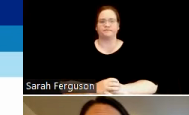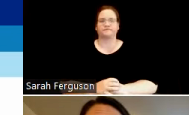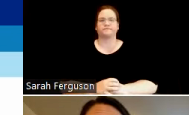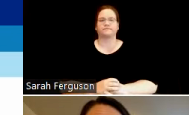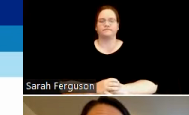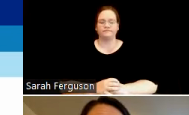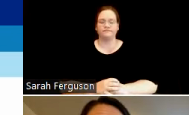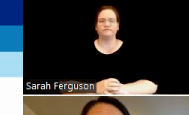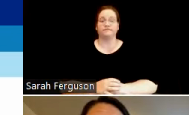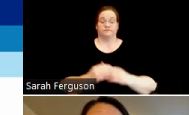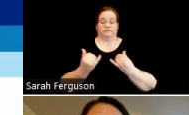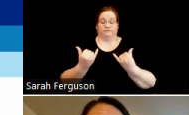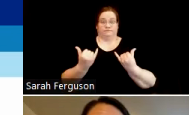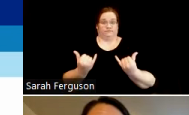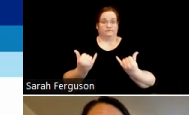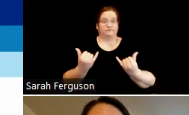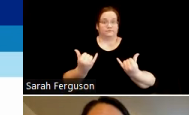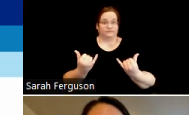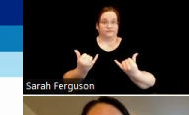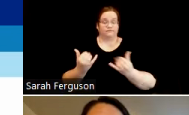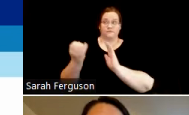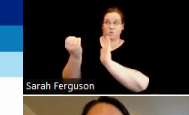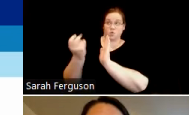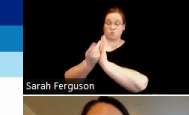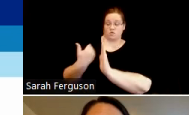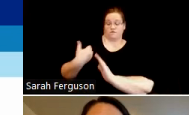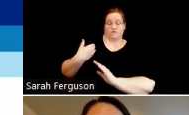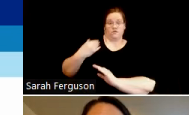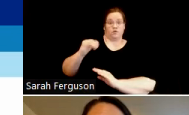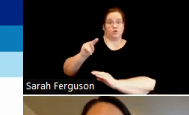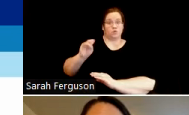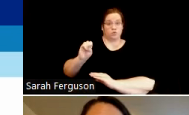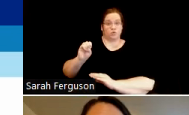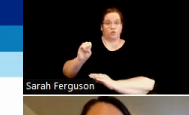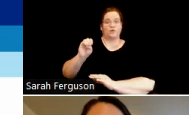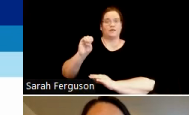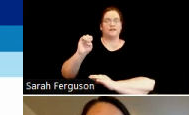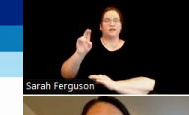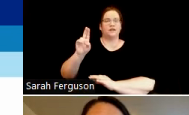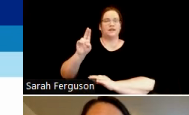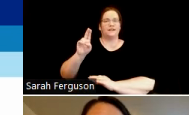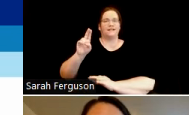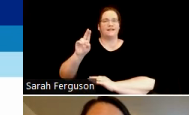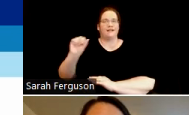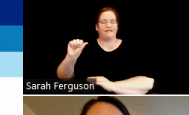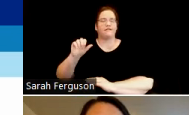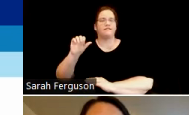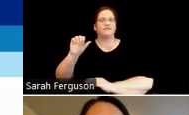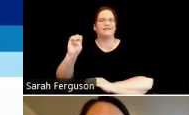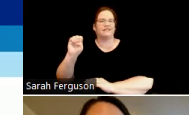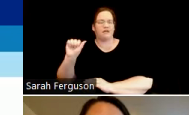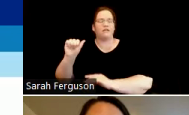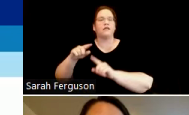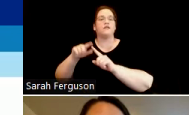So as of right now, the approval in June, the EUA approval for these vaccines, and the statement from the